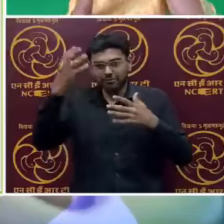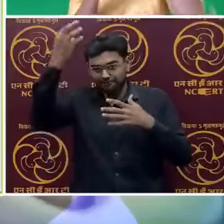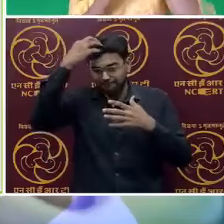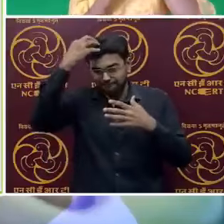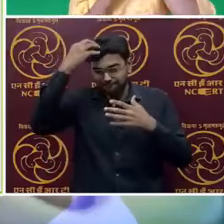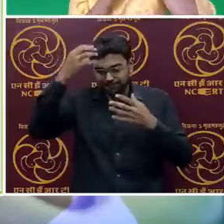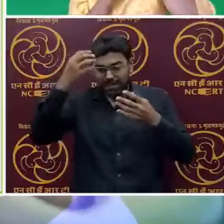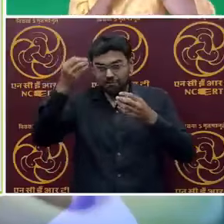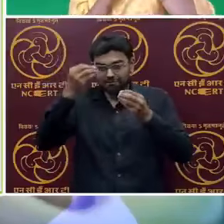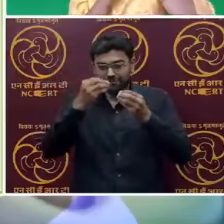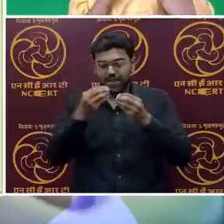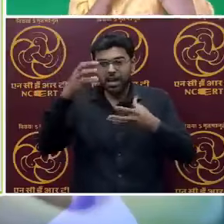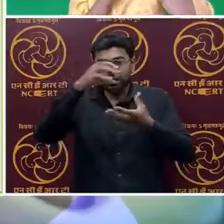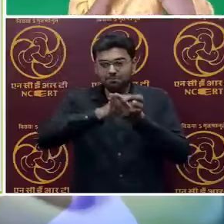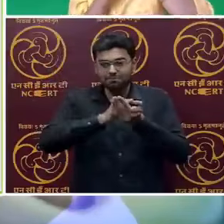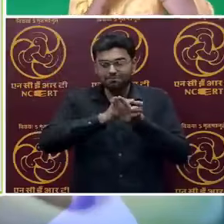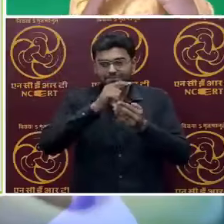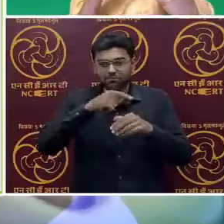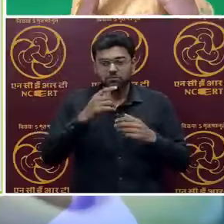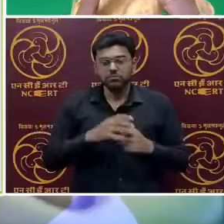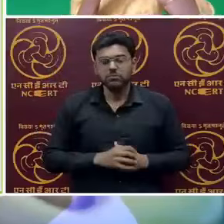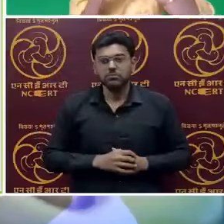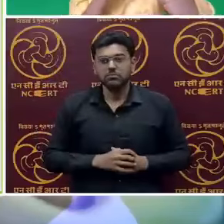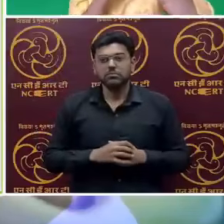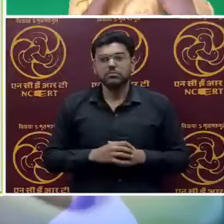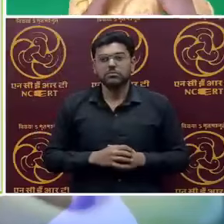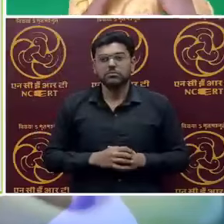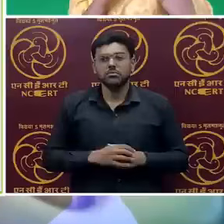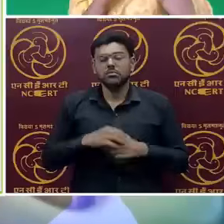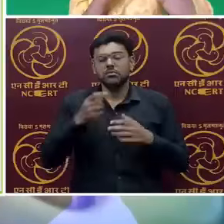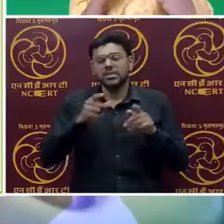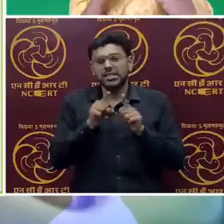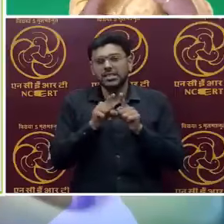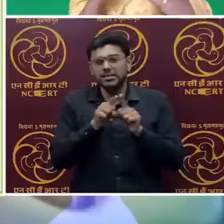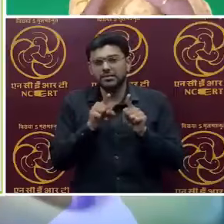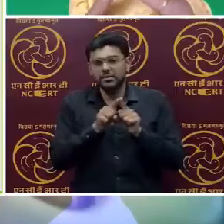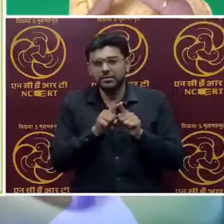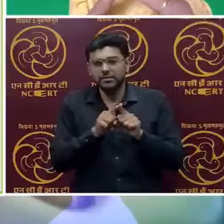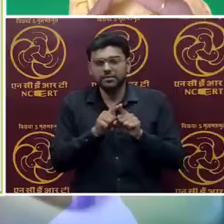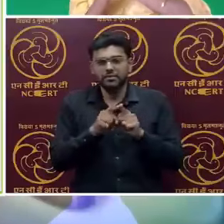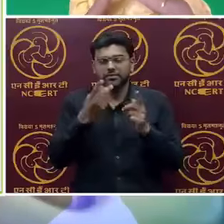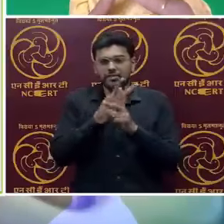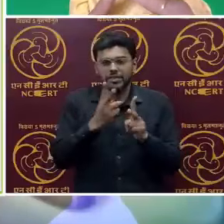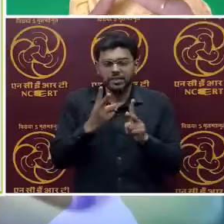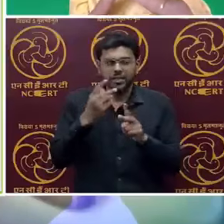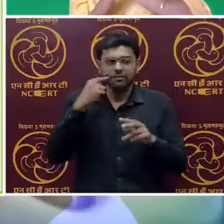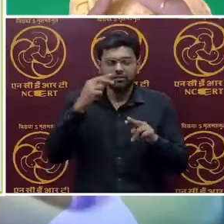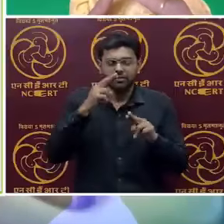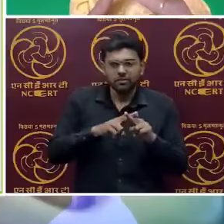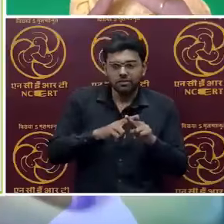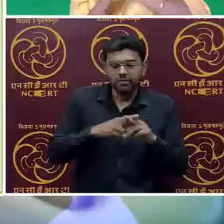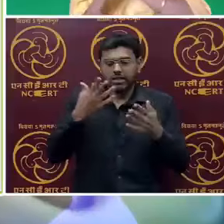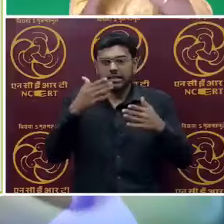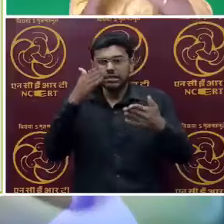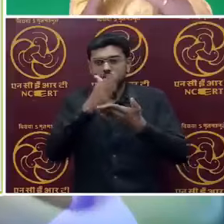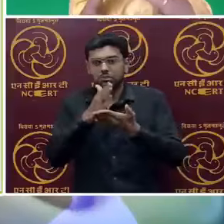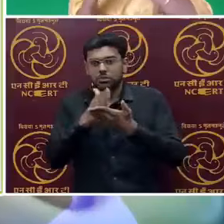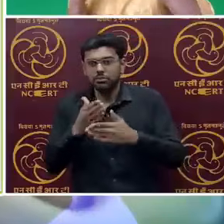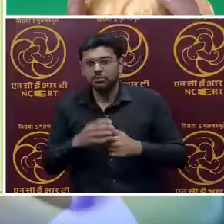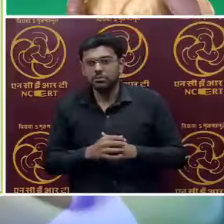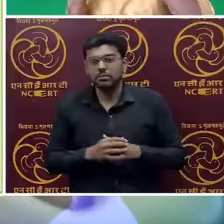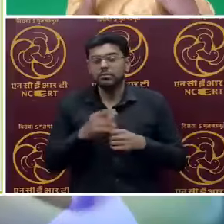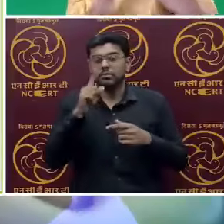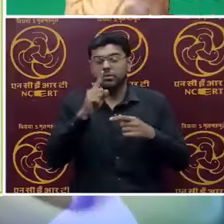is the in cellular cortex that is there, where it is received